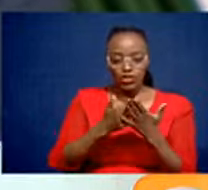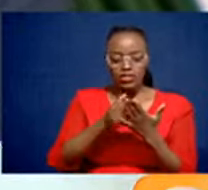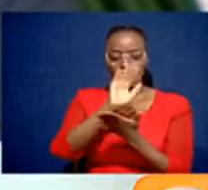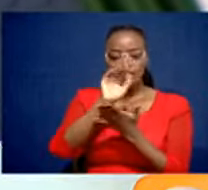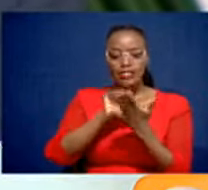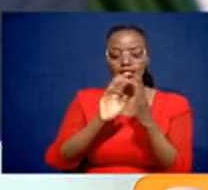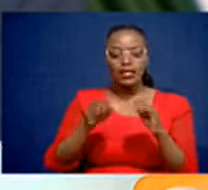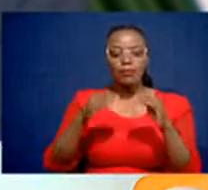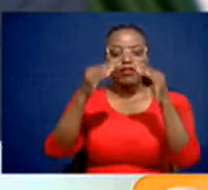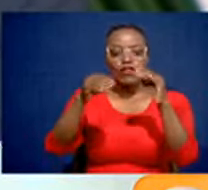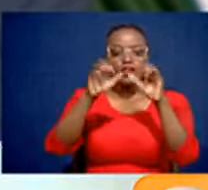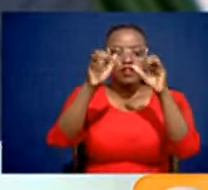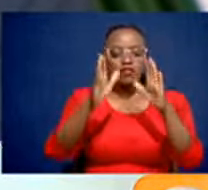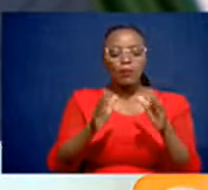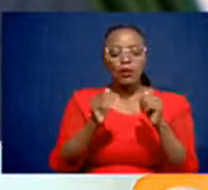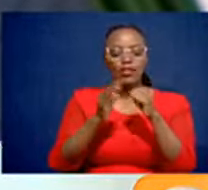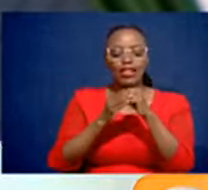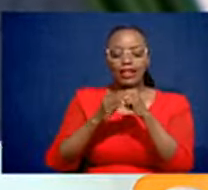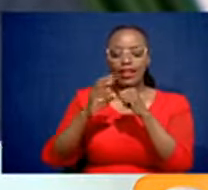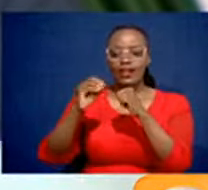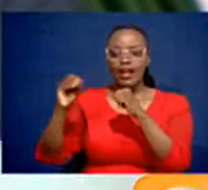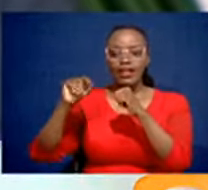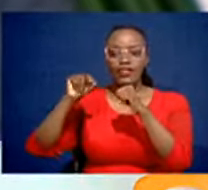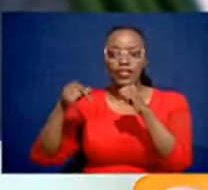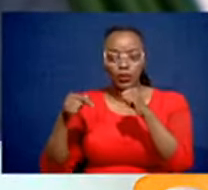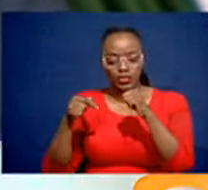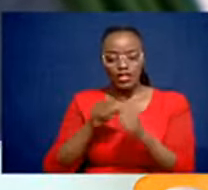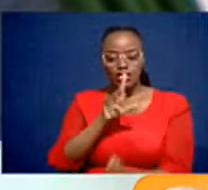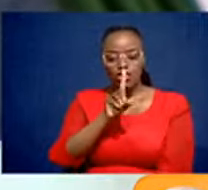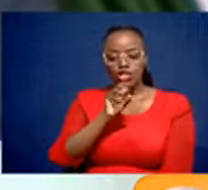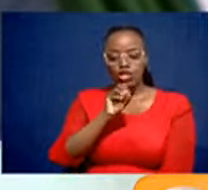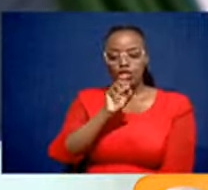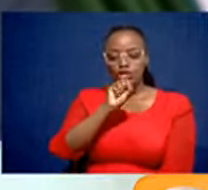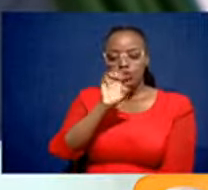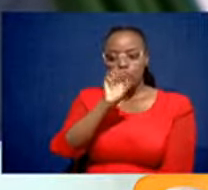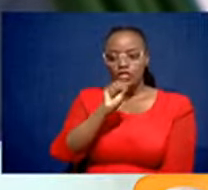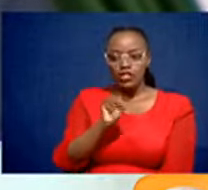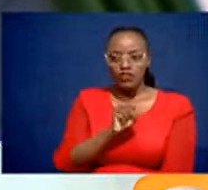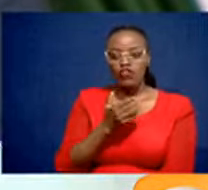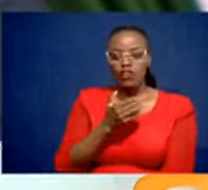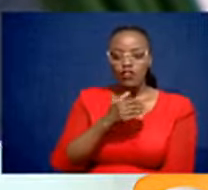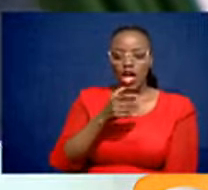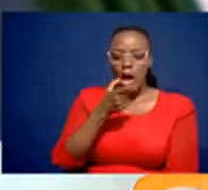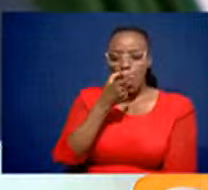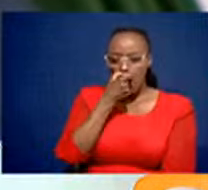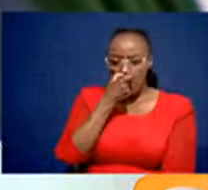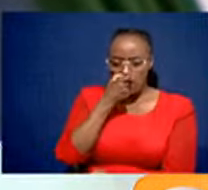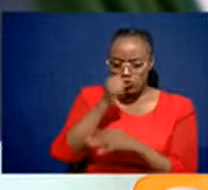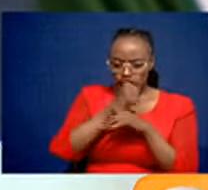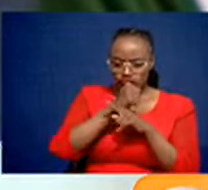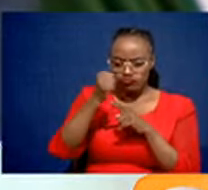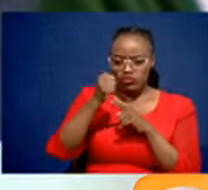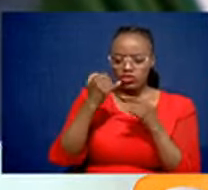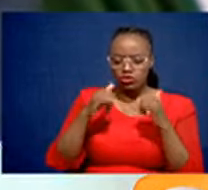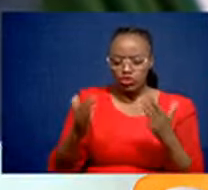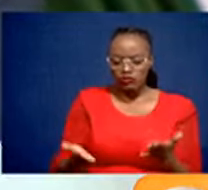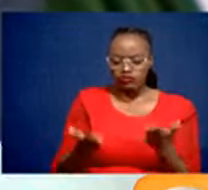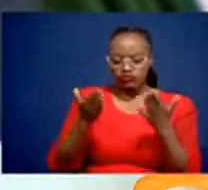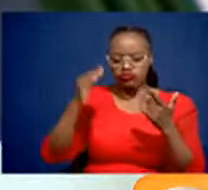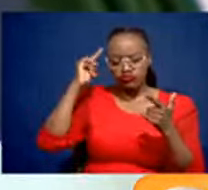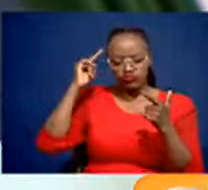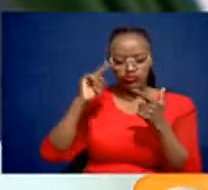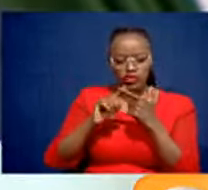provided farmers with 900,000 doses of bull semen with the aim of increasing production